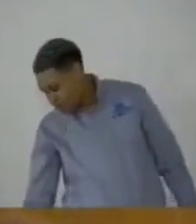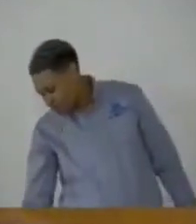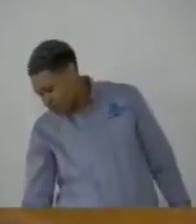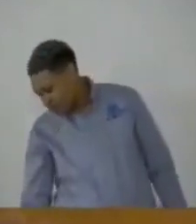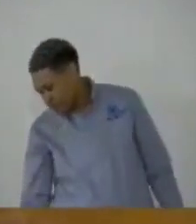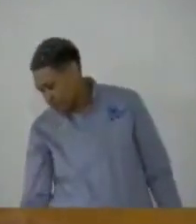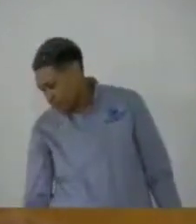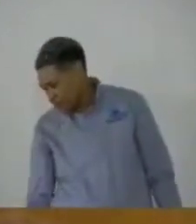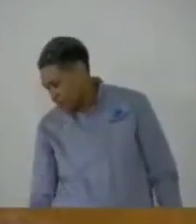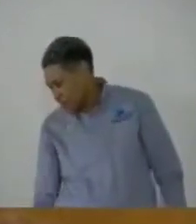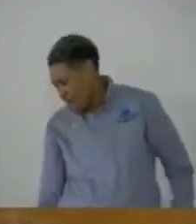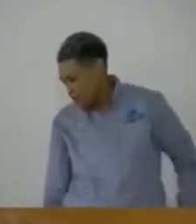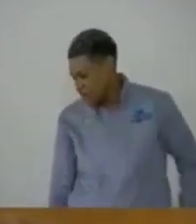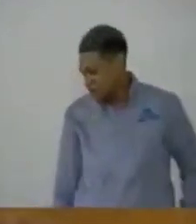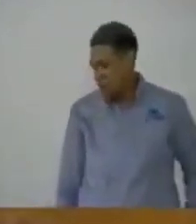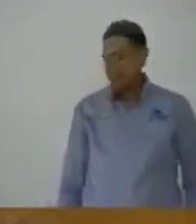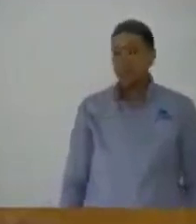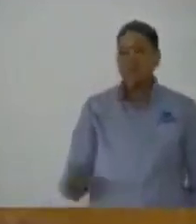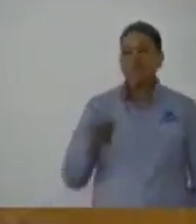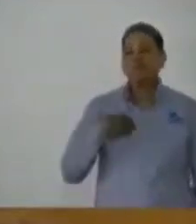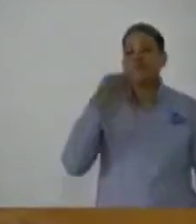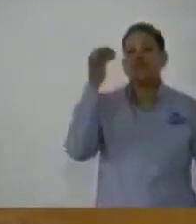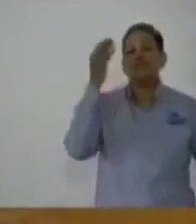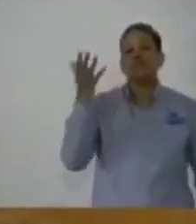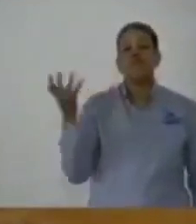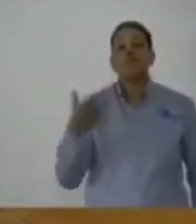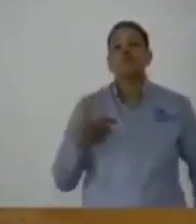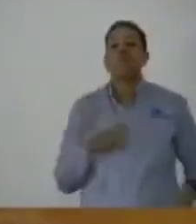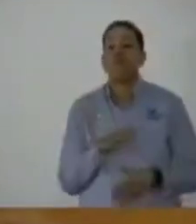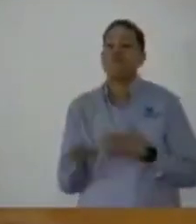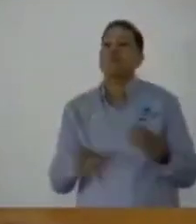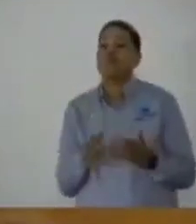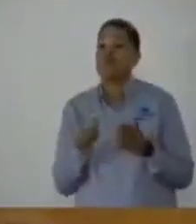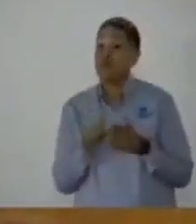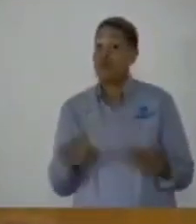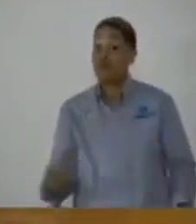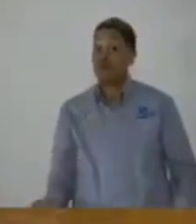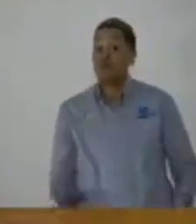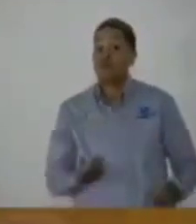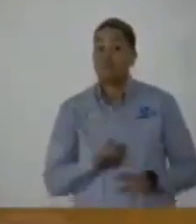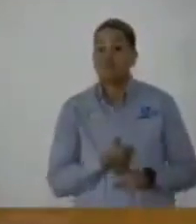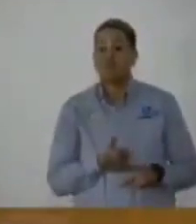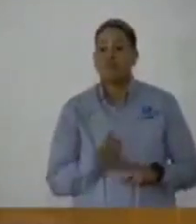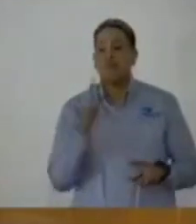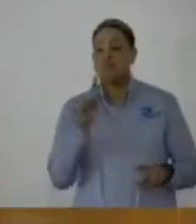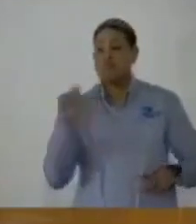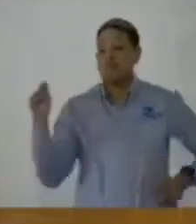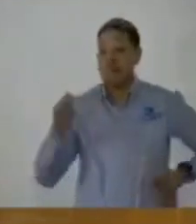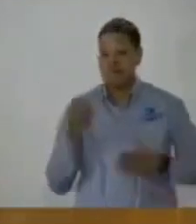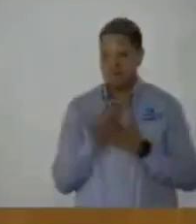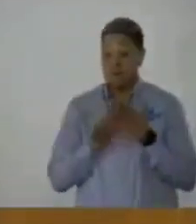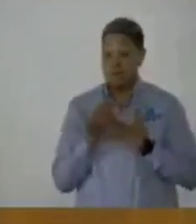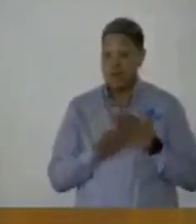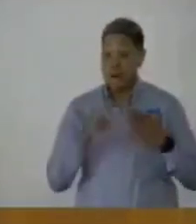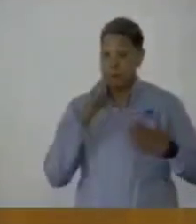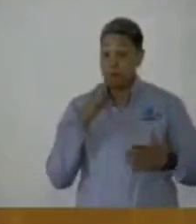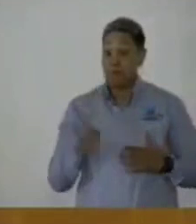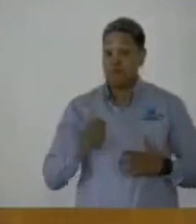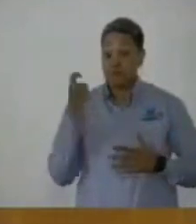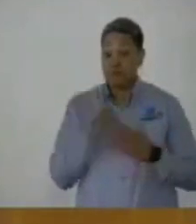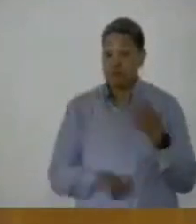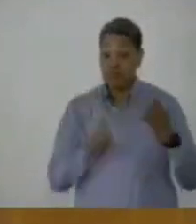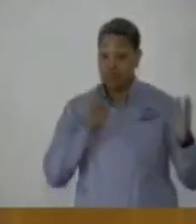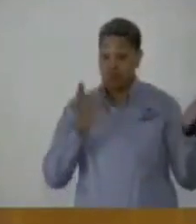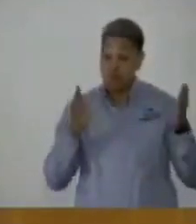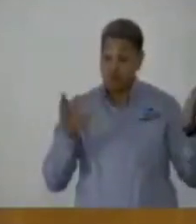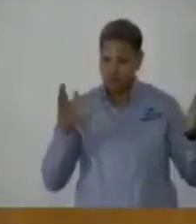Well, all right. Let me tell you what I'm confused by. Because the $1 trillion budget is the cost of the